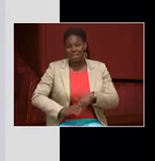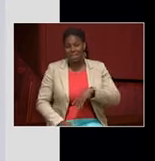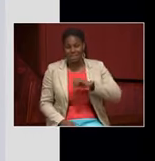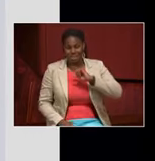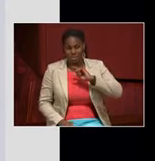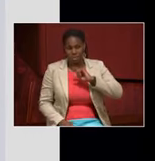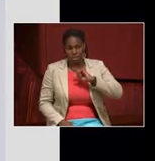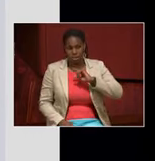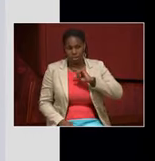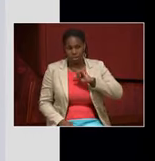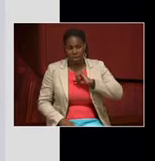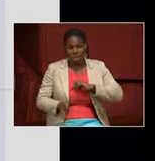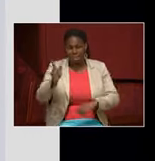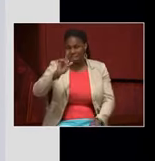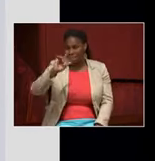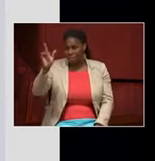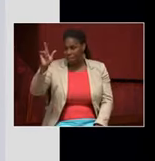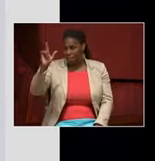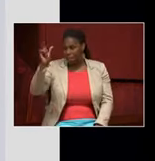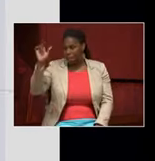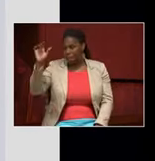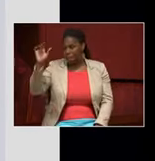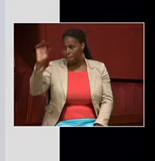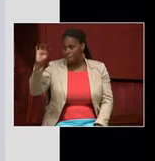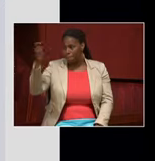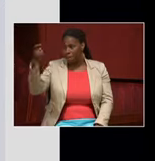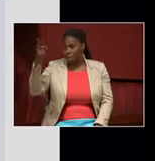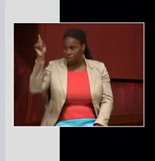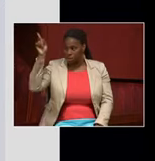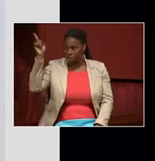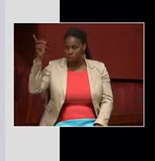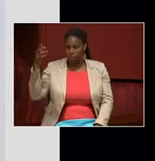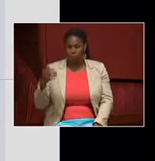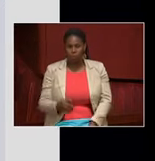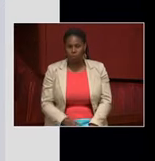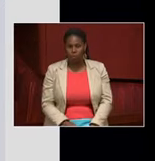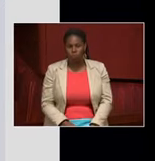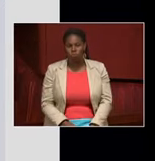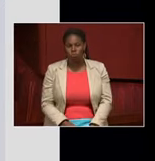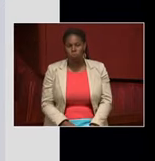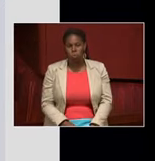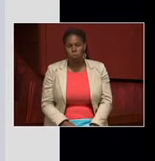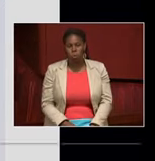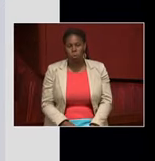you find on the colorful home screen out there in the public arena.